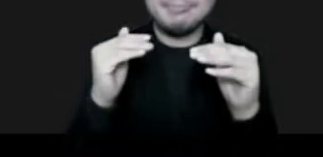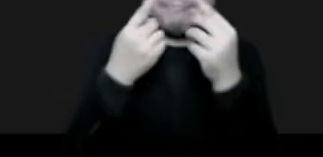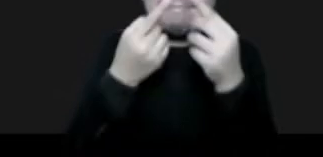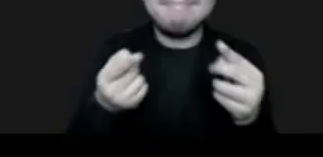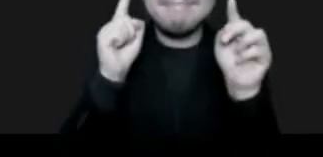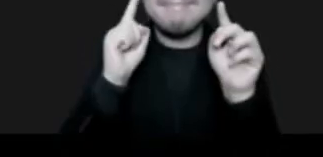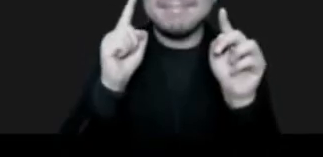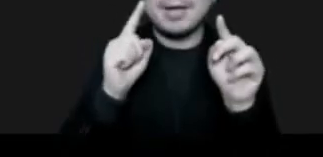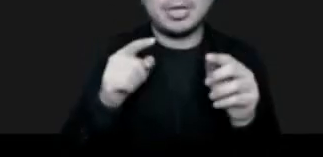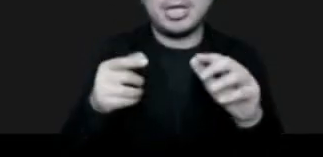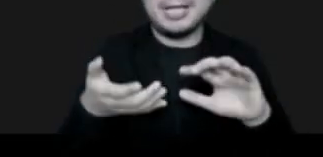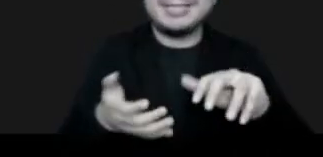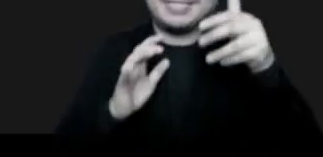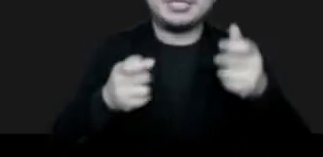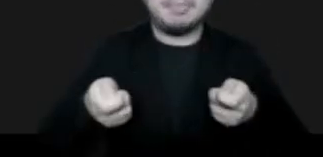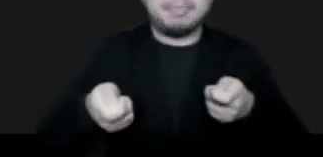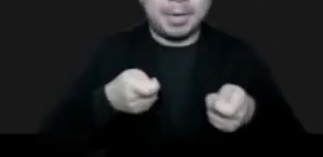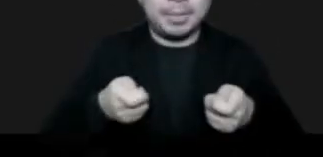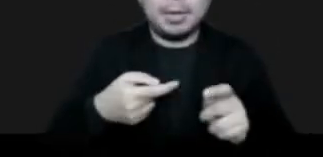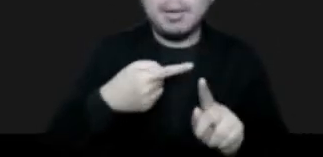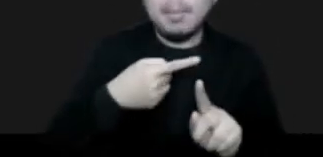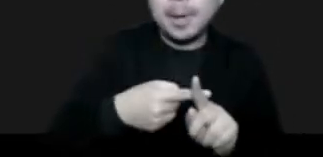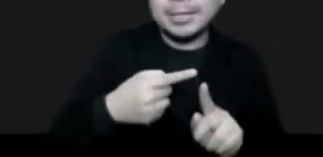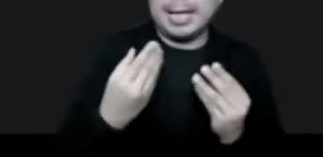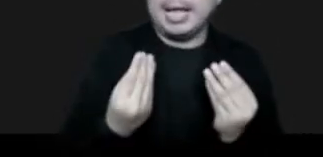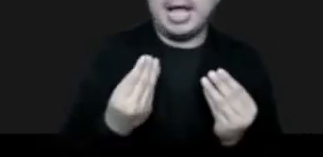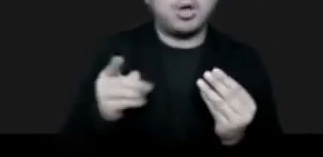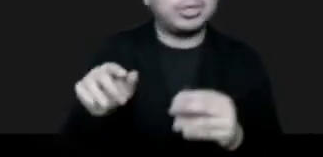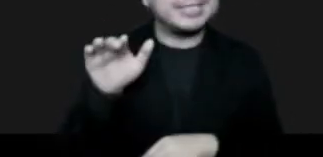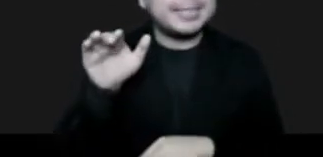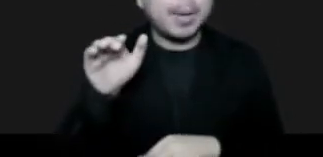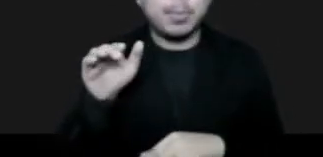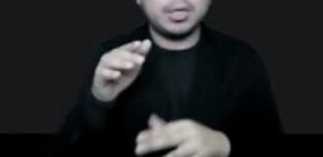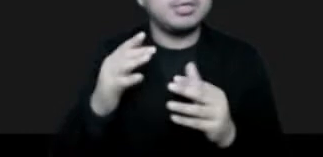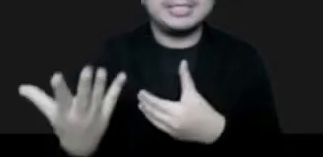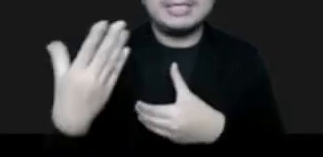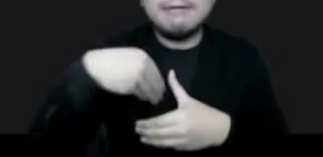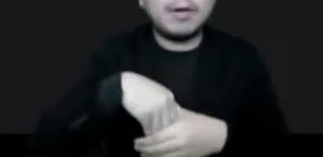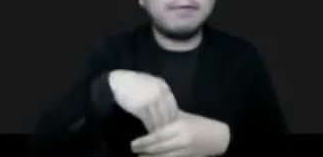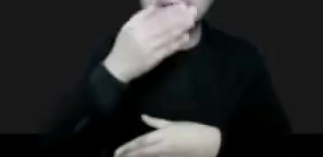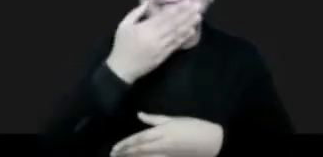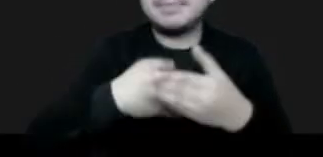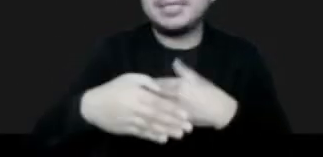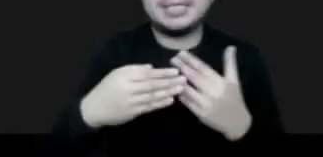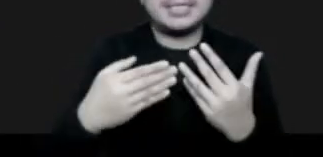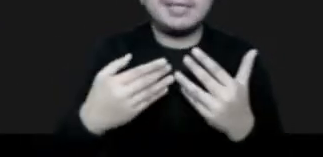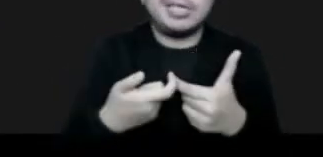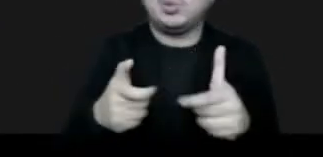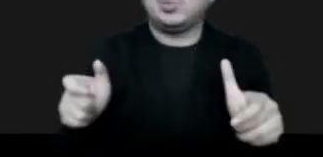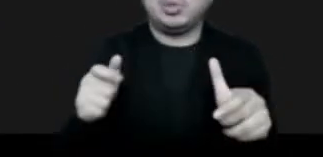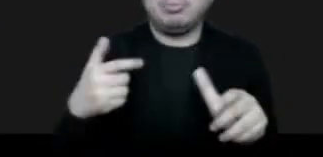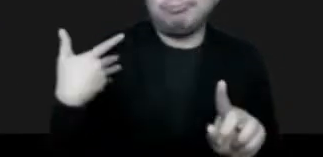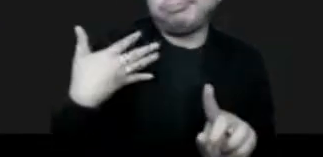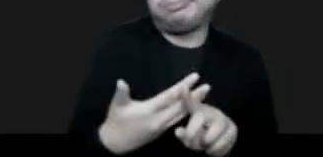Unit in Zimbabwe has taken up disability inclusion in DRR in the past 2 years. Welcome, Ms. Olivia.